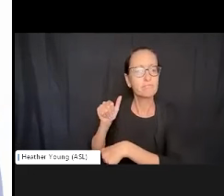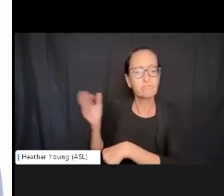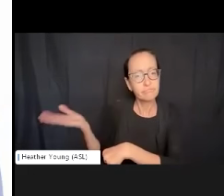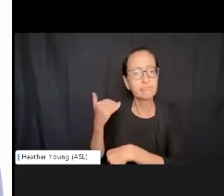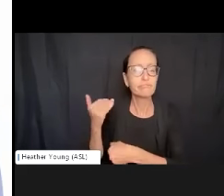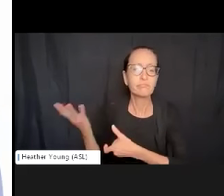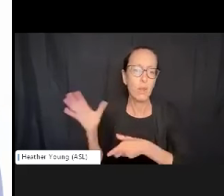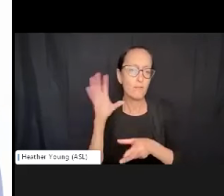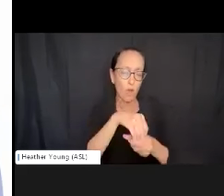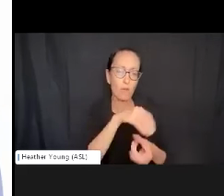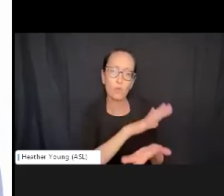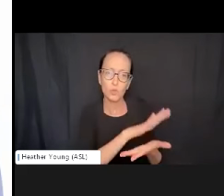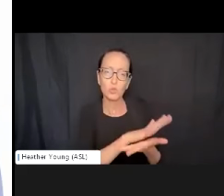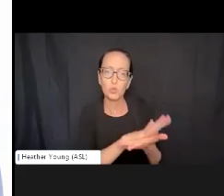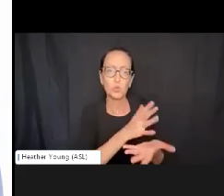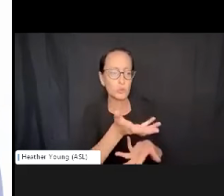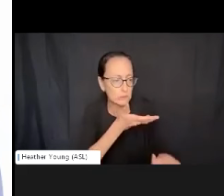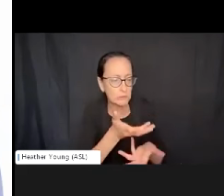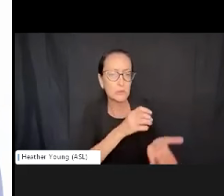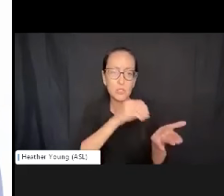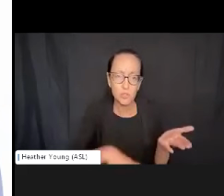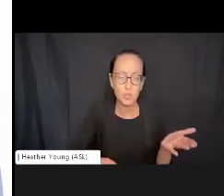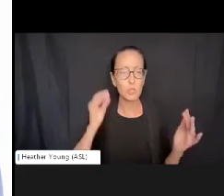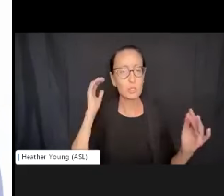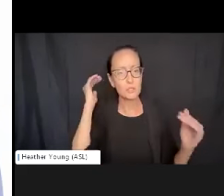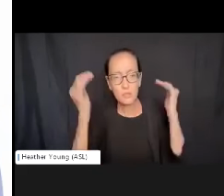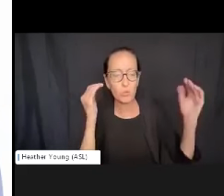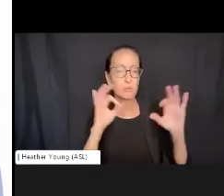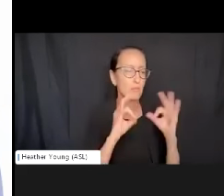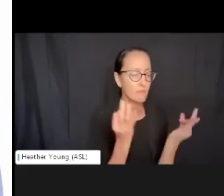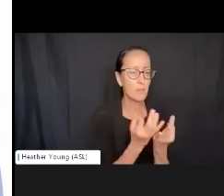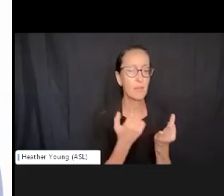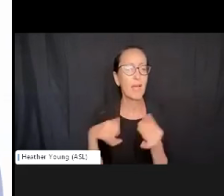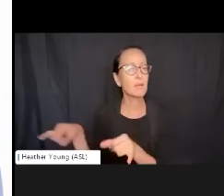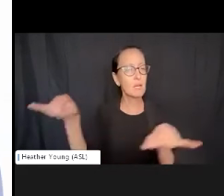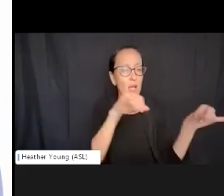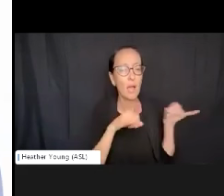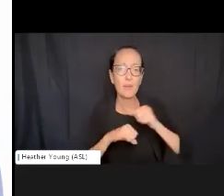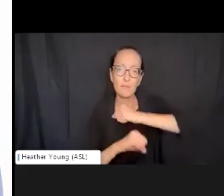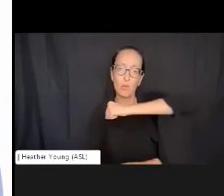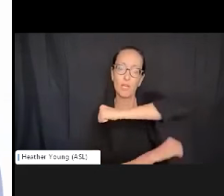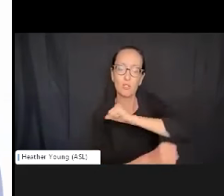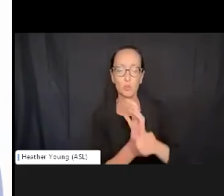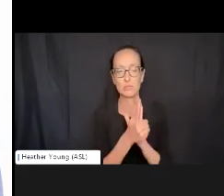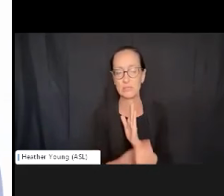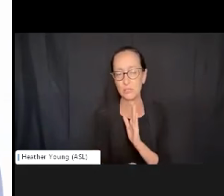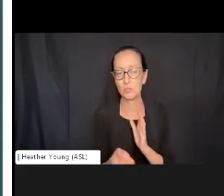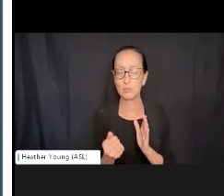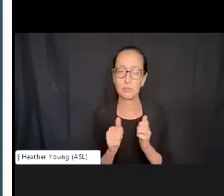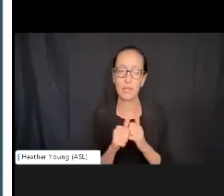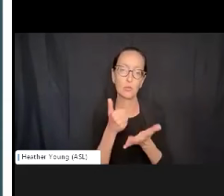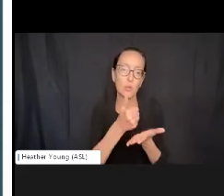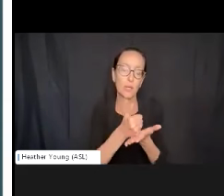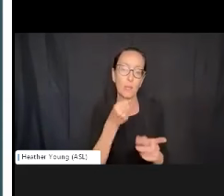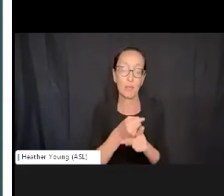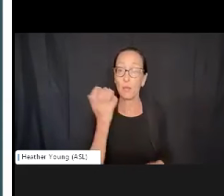community members and our students and our families, having some common foundational skill sets to really mitigate traumatic impact. That